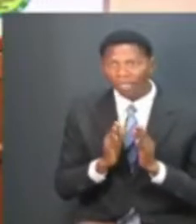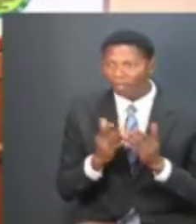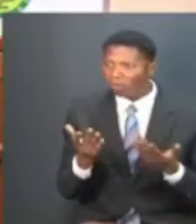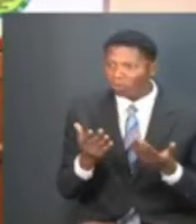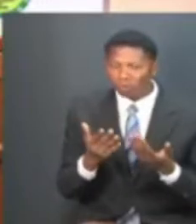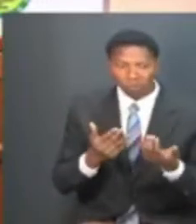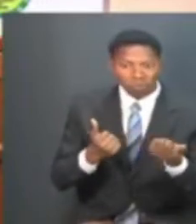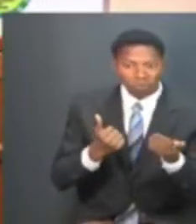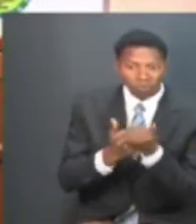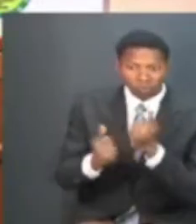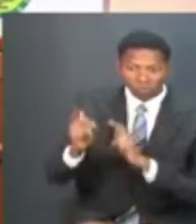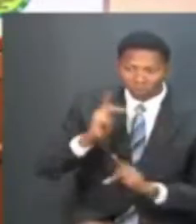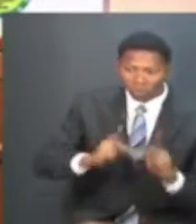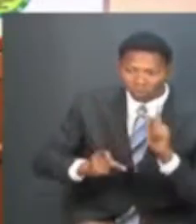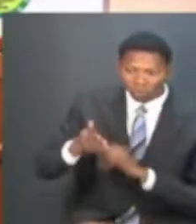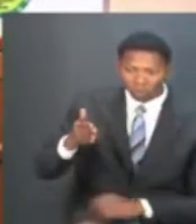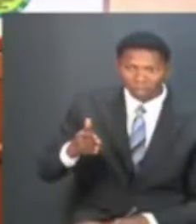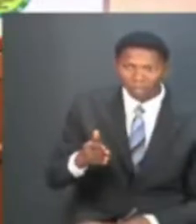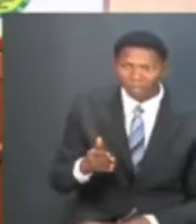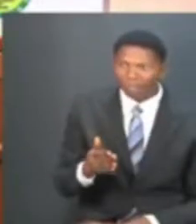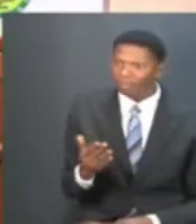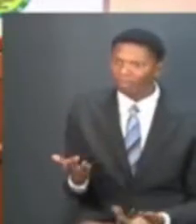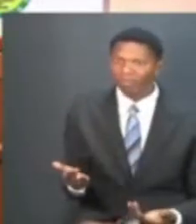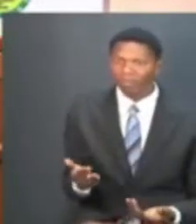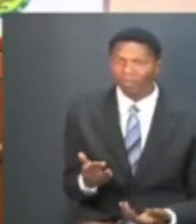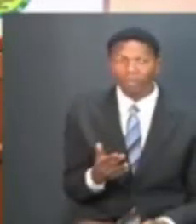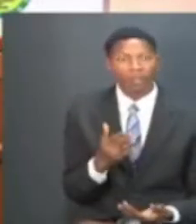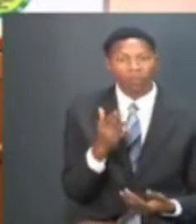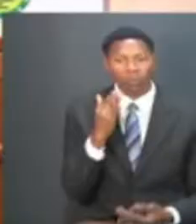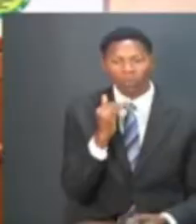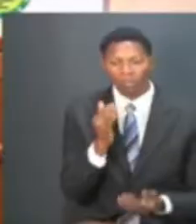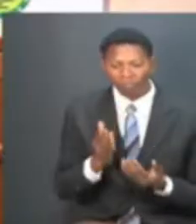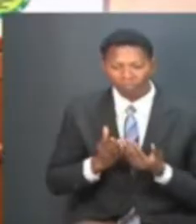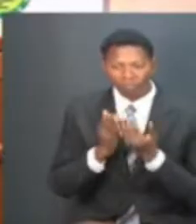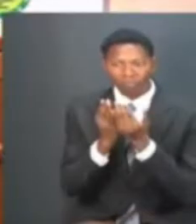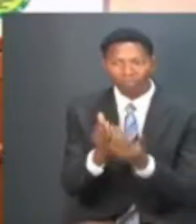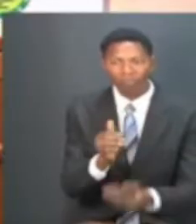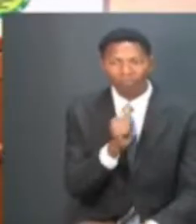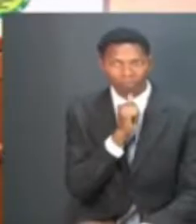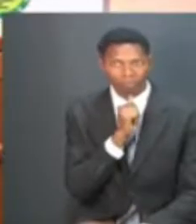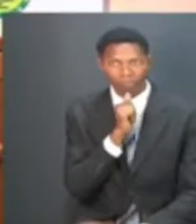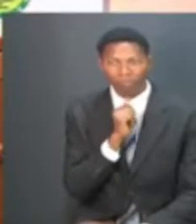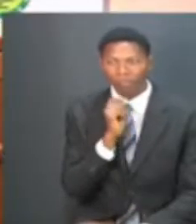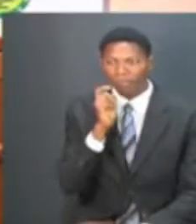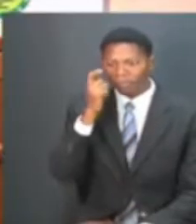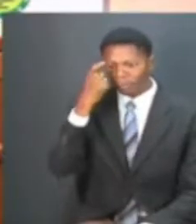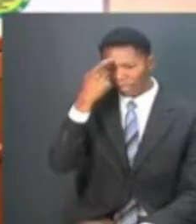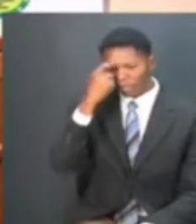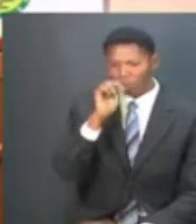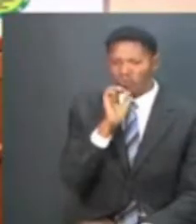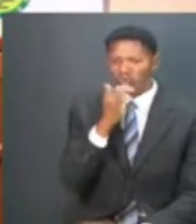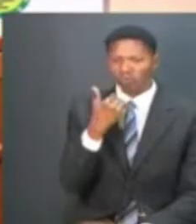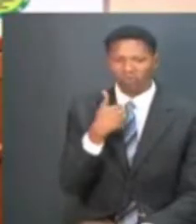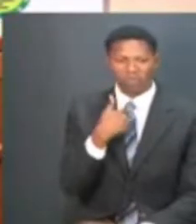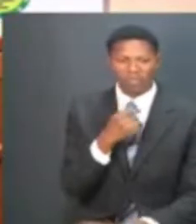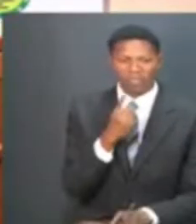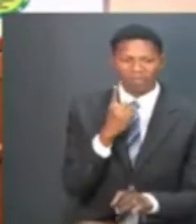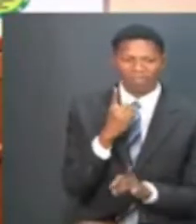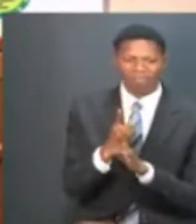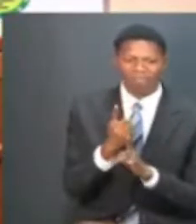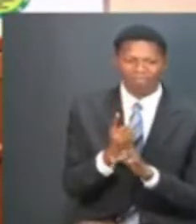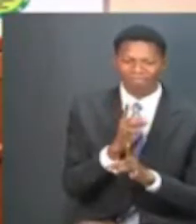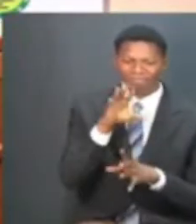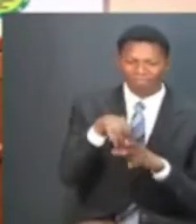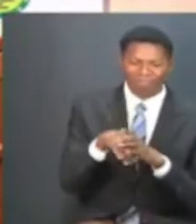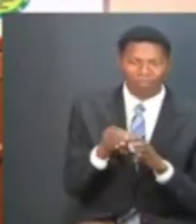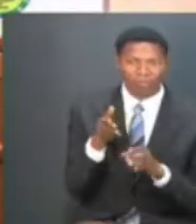individual, because, Mr. Speaker, it is privately owned. Government do not have any direct intervention when it